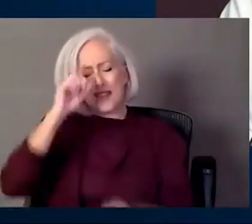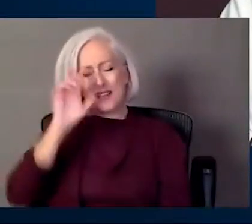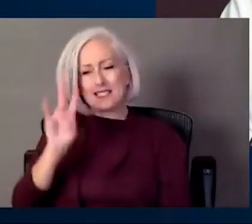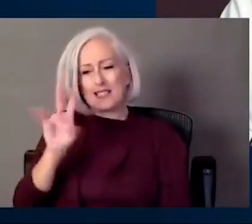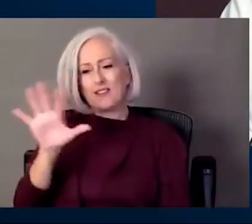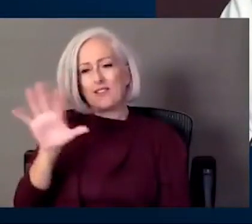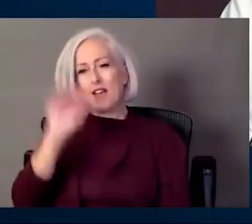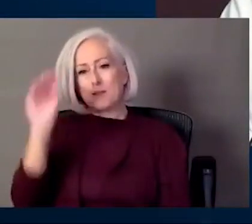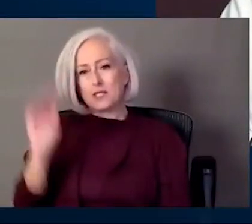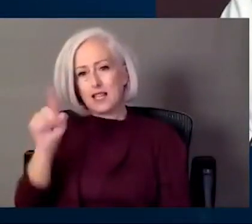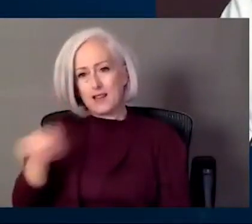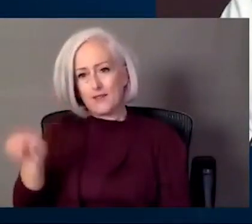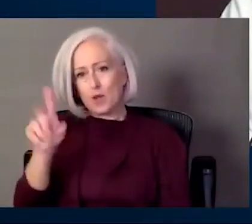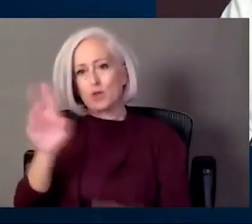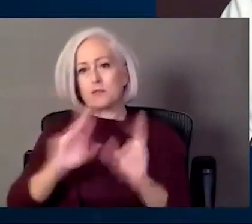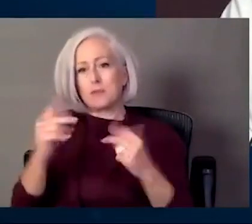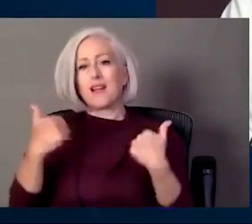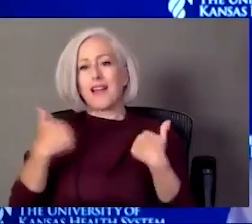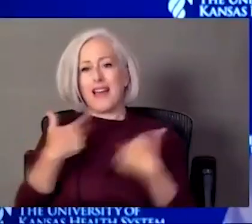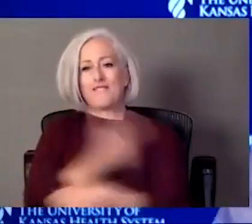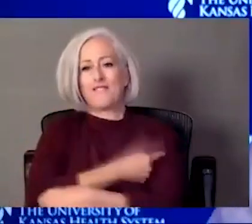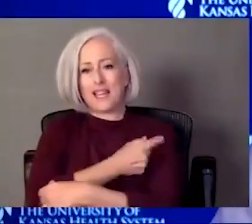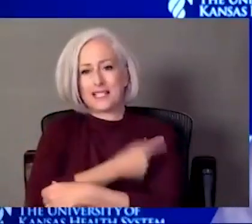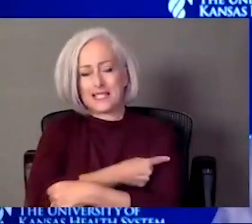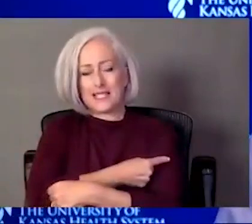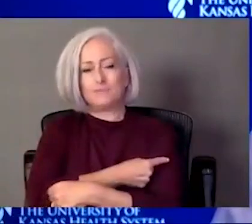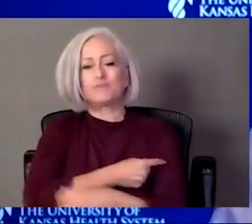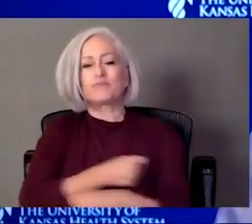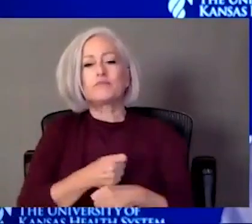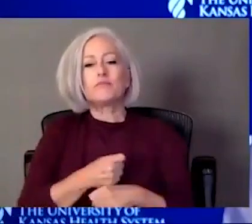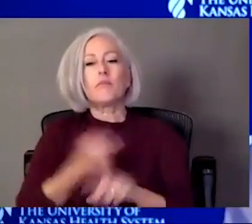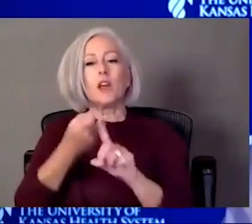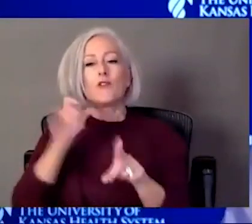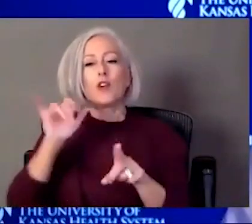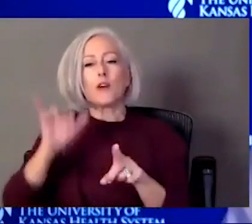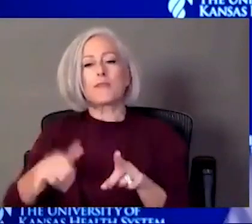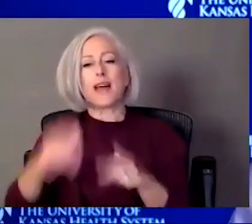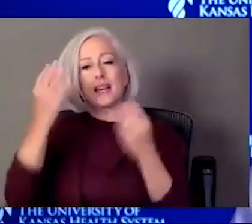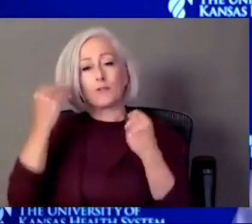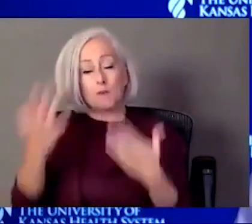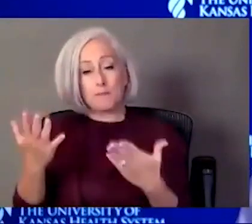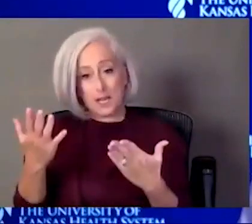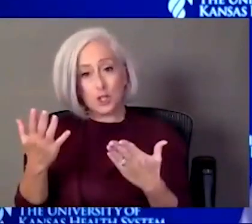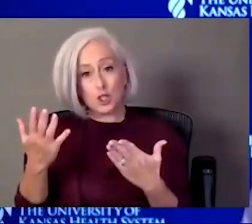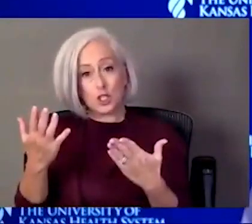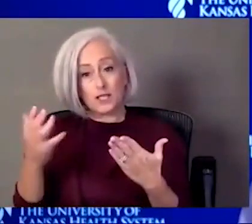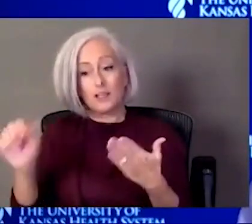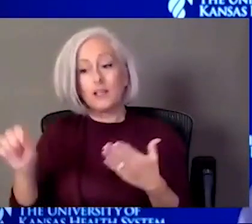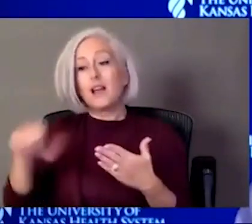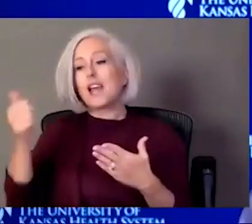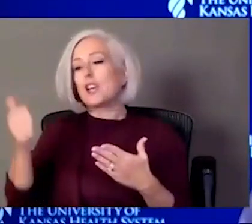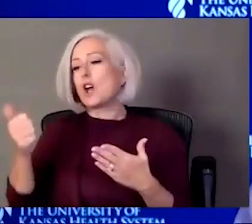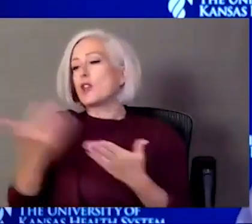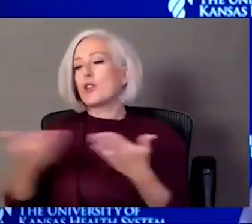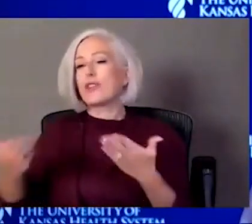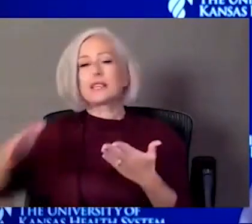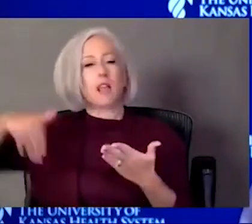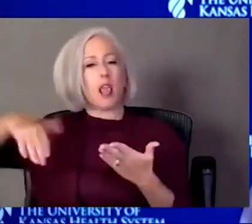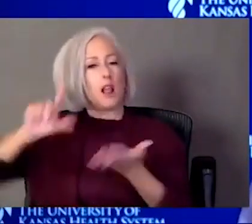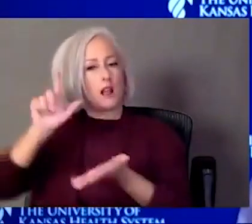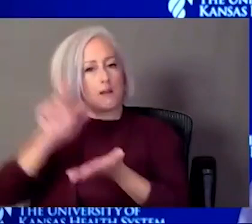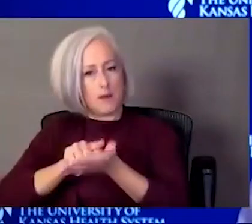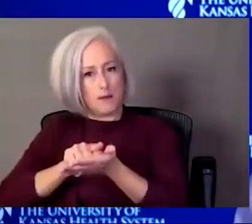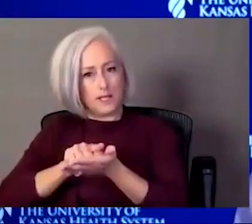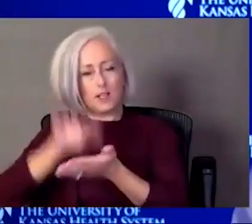were vaccinated. So based on that body of work and probably some other unpublished stuff that they have, that is why they are